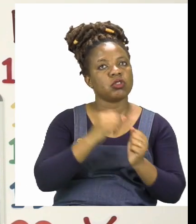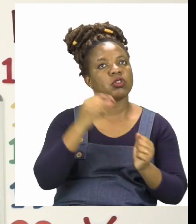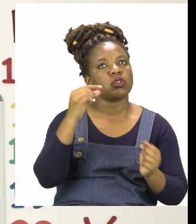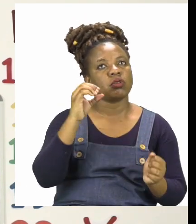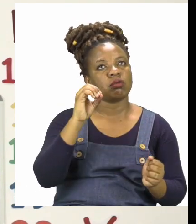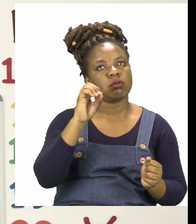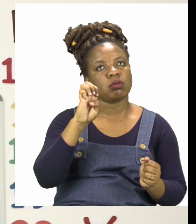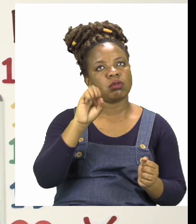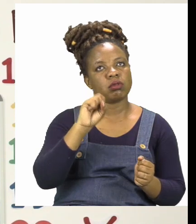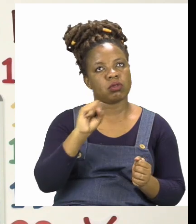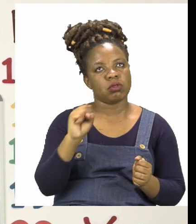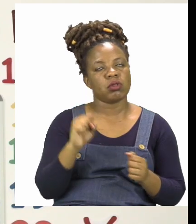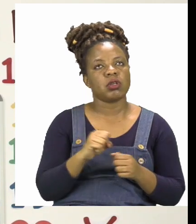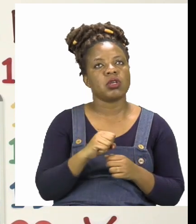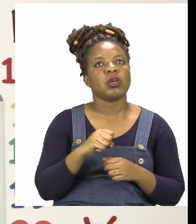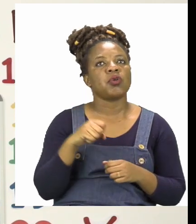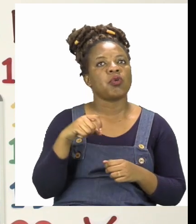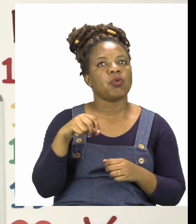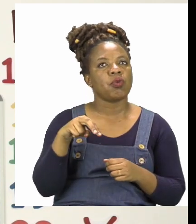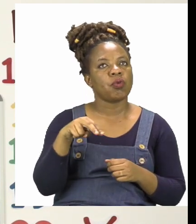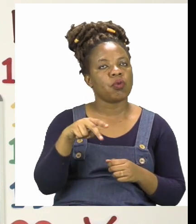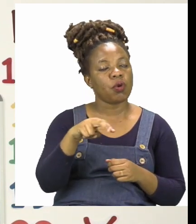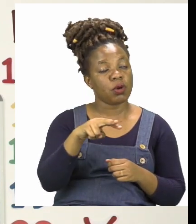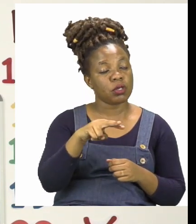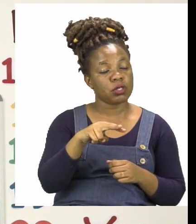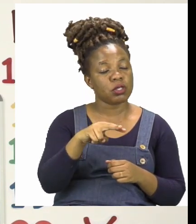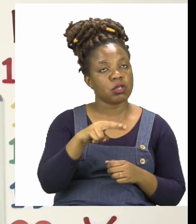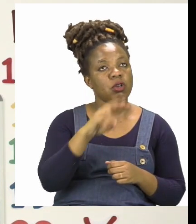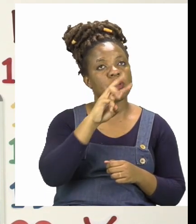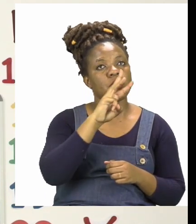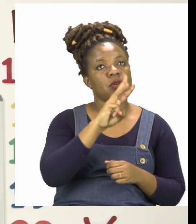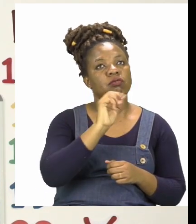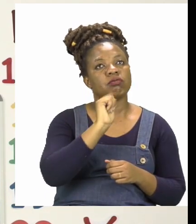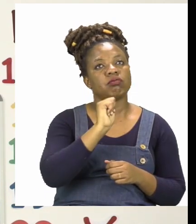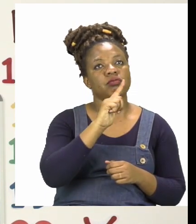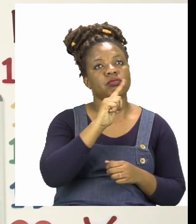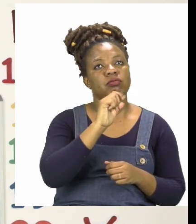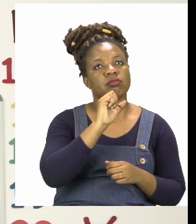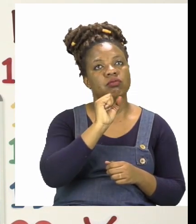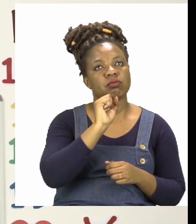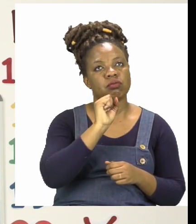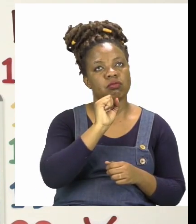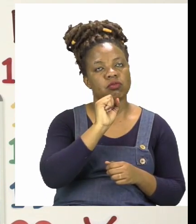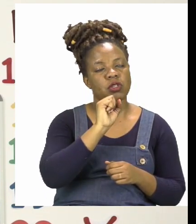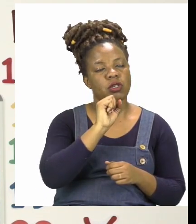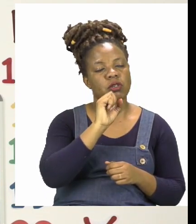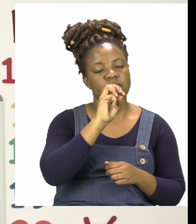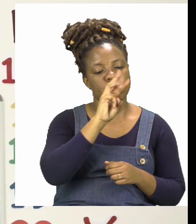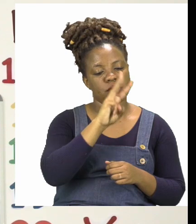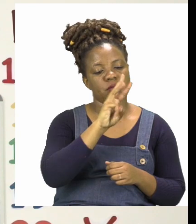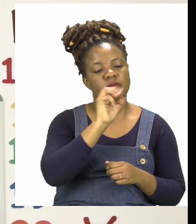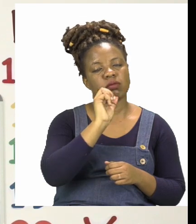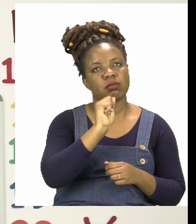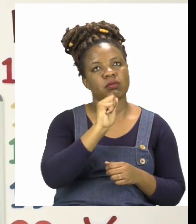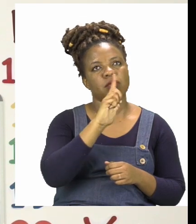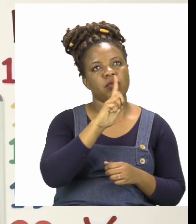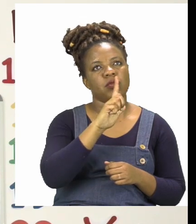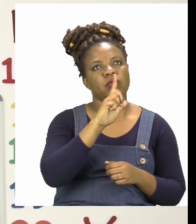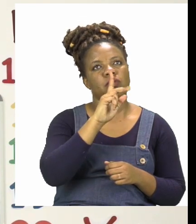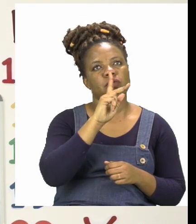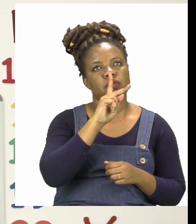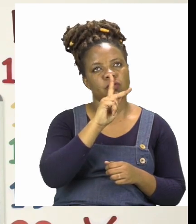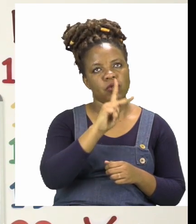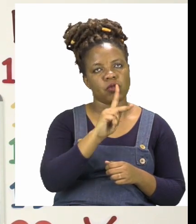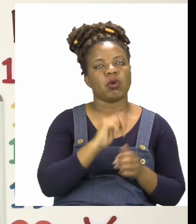walks. Andrea walks to school, which means every time Andrea is going to